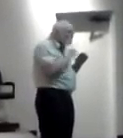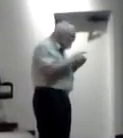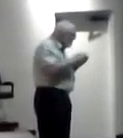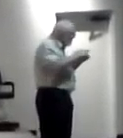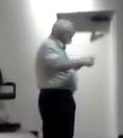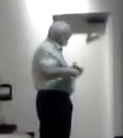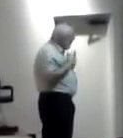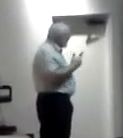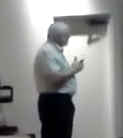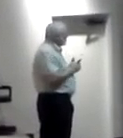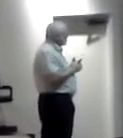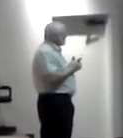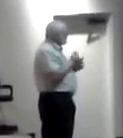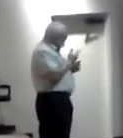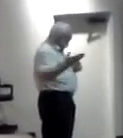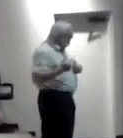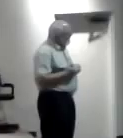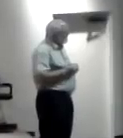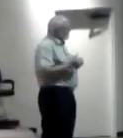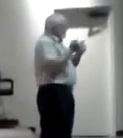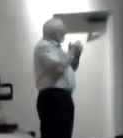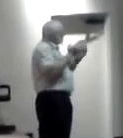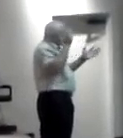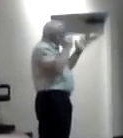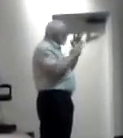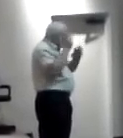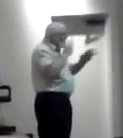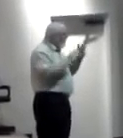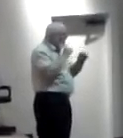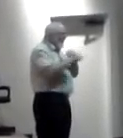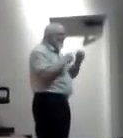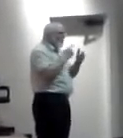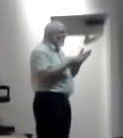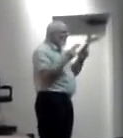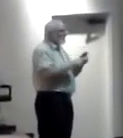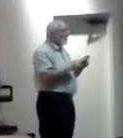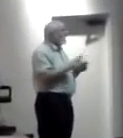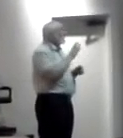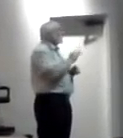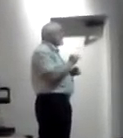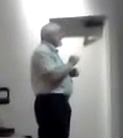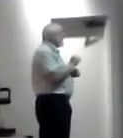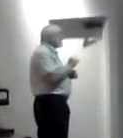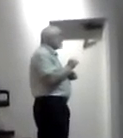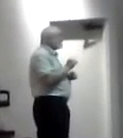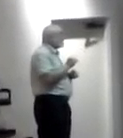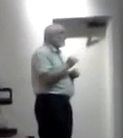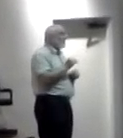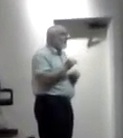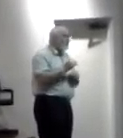without worrying how it's going to be? Now, the stuff that is the off limits